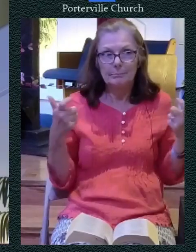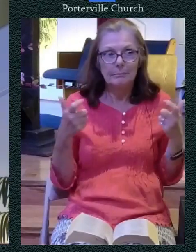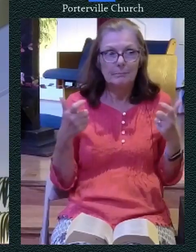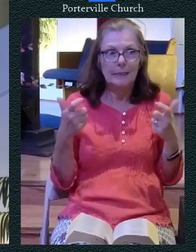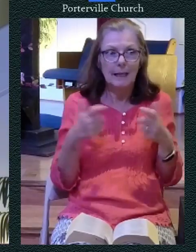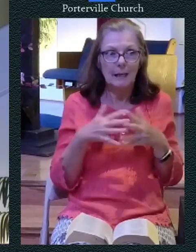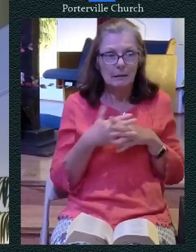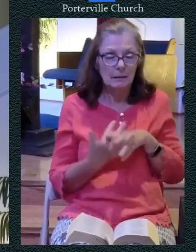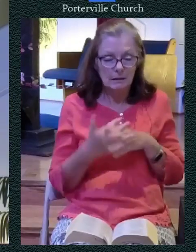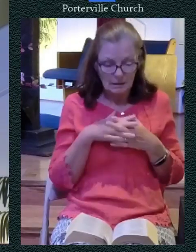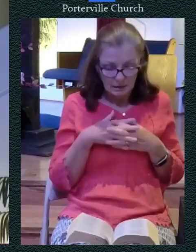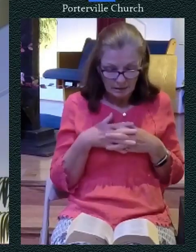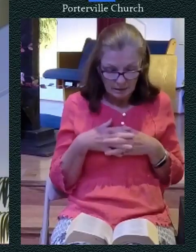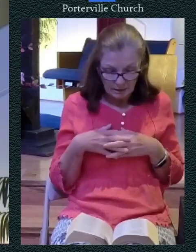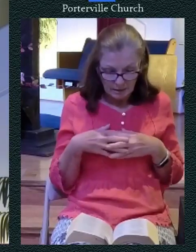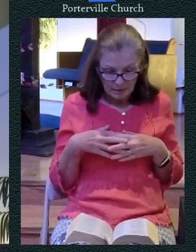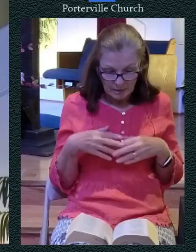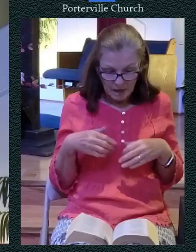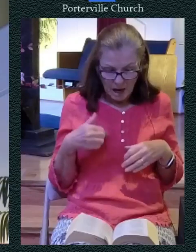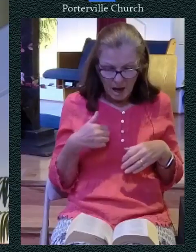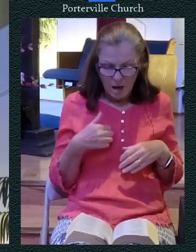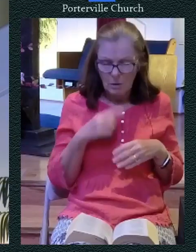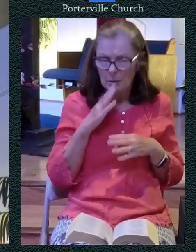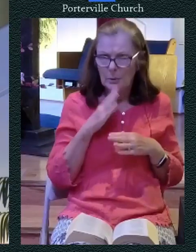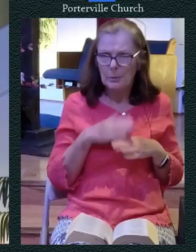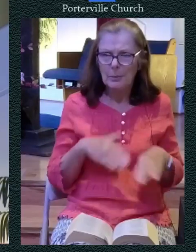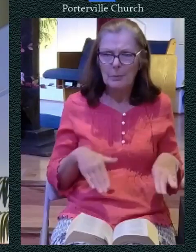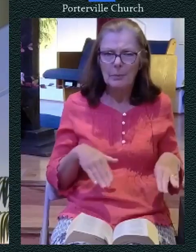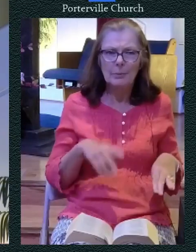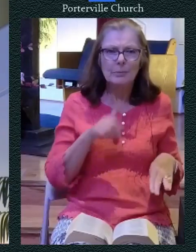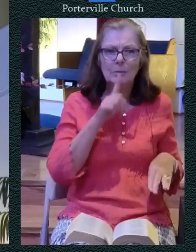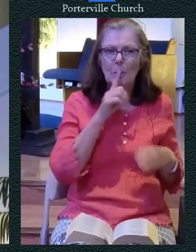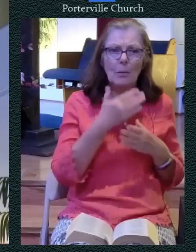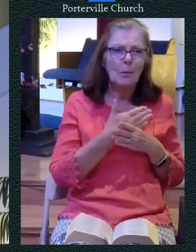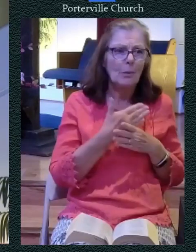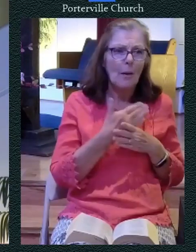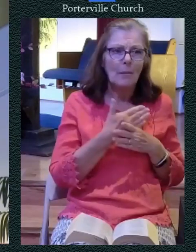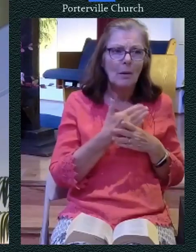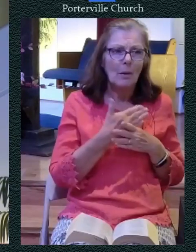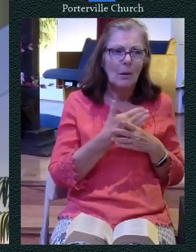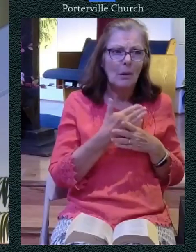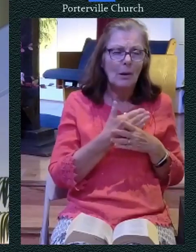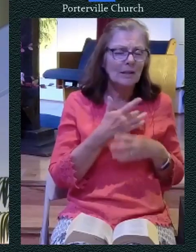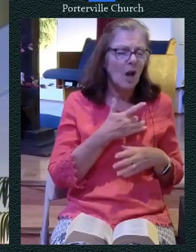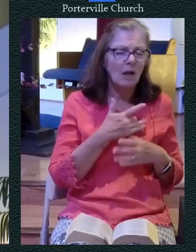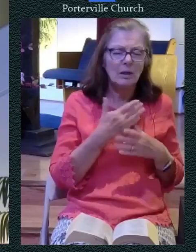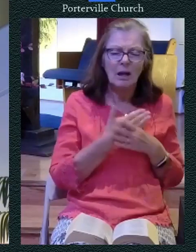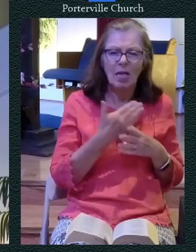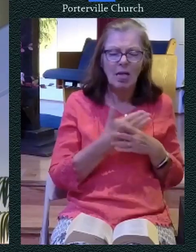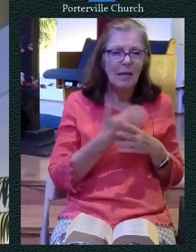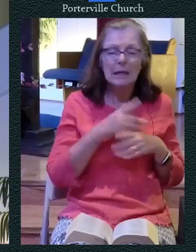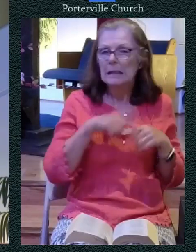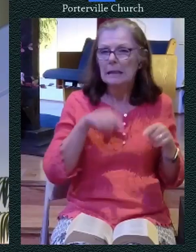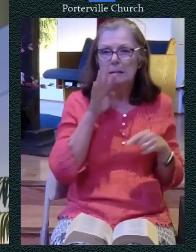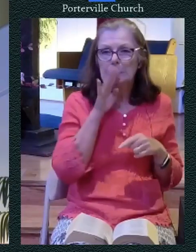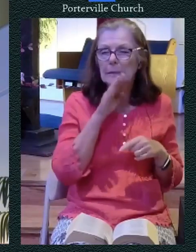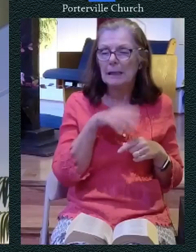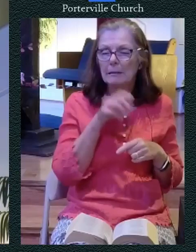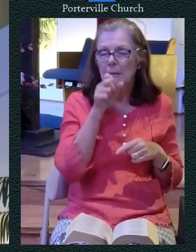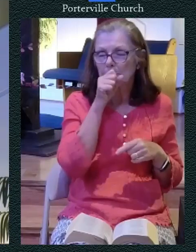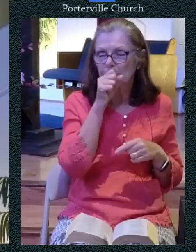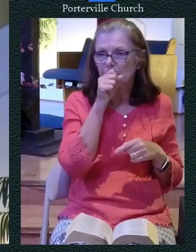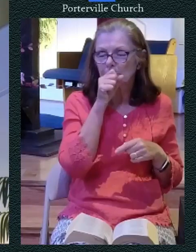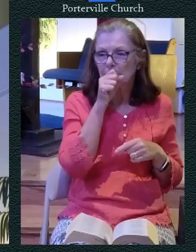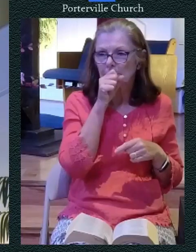was mute and silent. He's so troubled that he can't speak. There's this churning inside of him, and if you tried